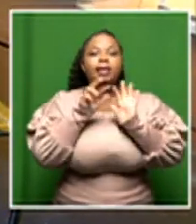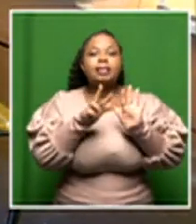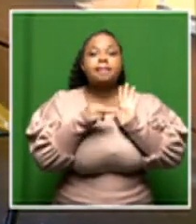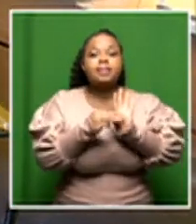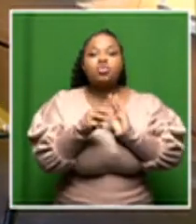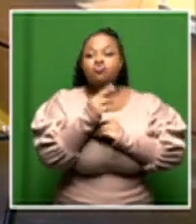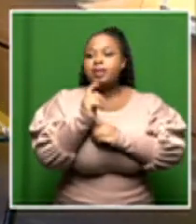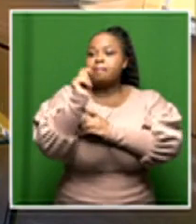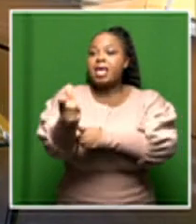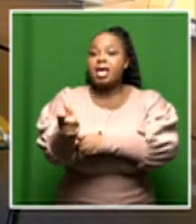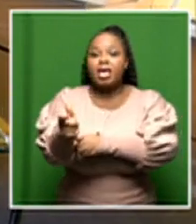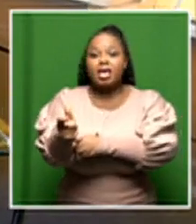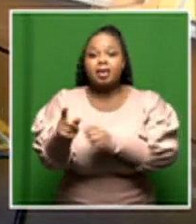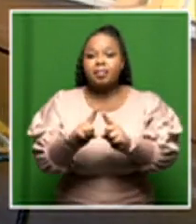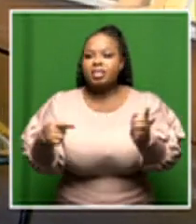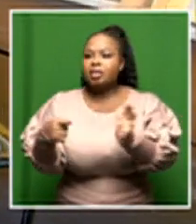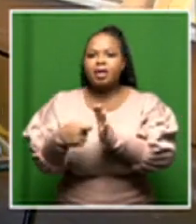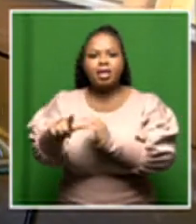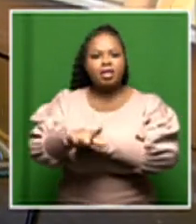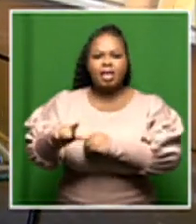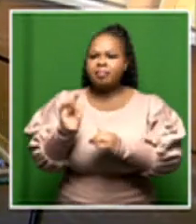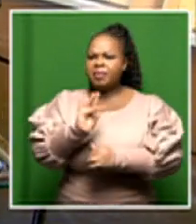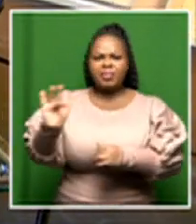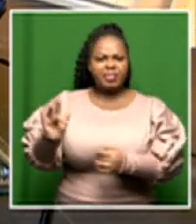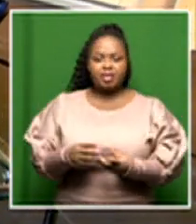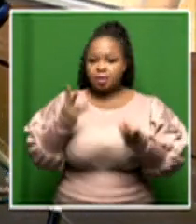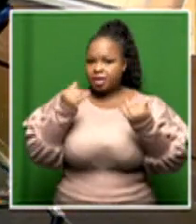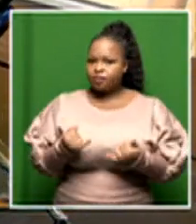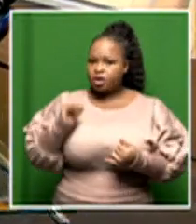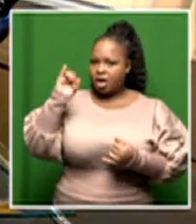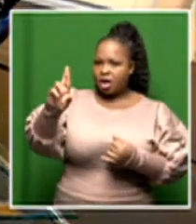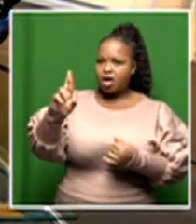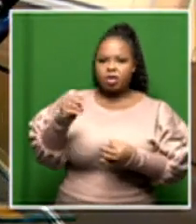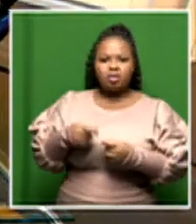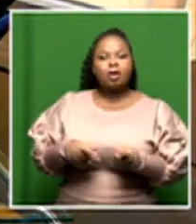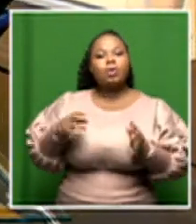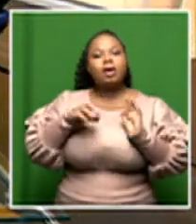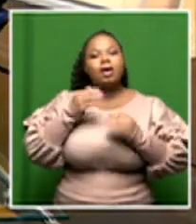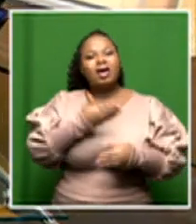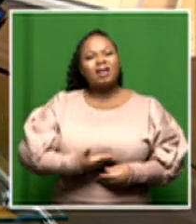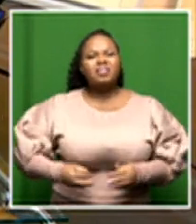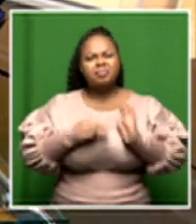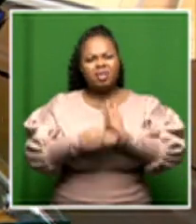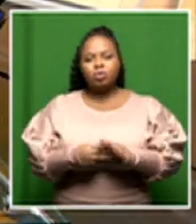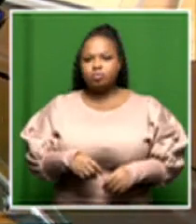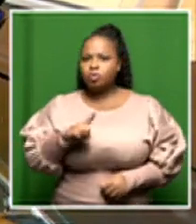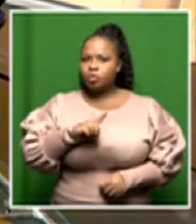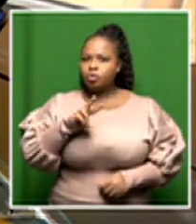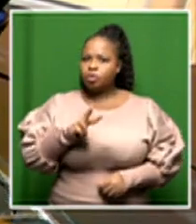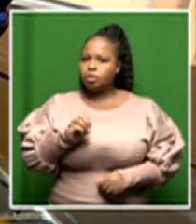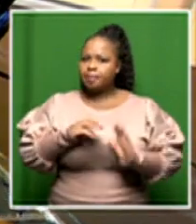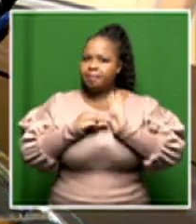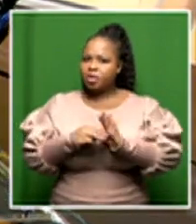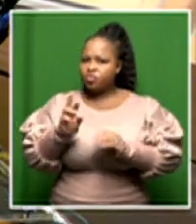rand gone. Nothing to show for. And I mean, end of story. The budget for the whole of international relations cut by 500,000. I mean, that's 120